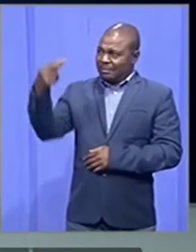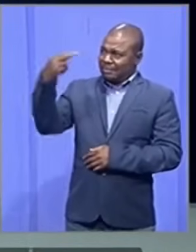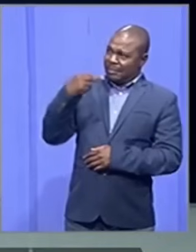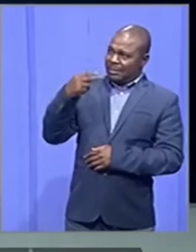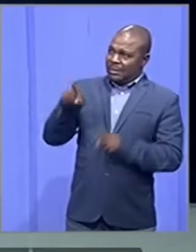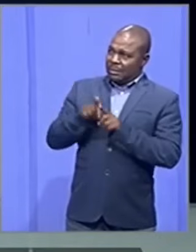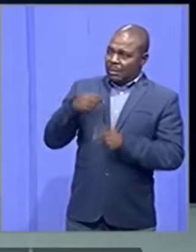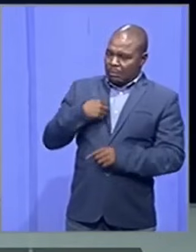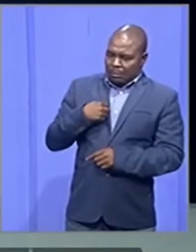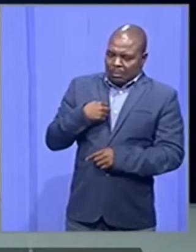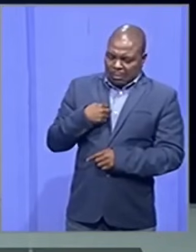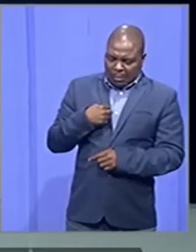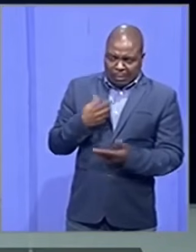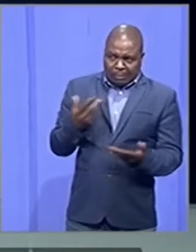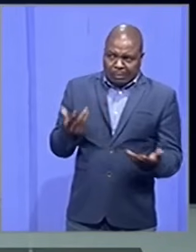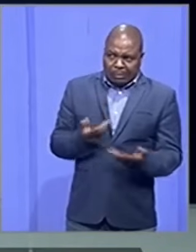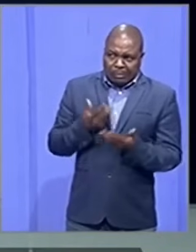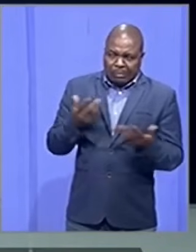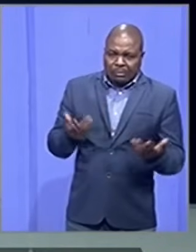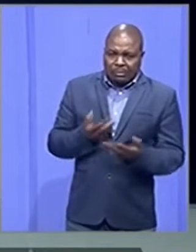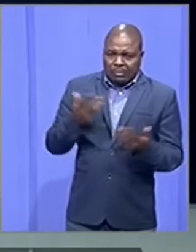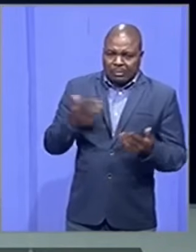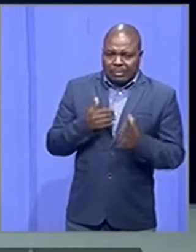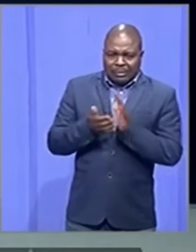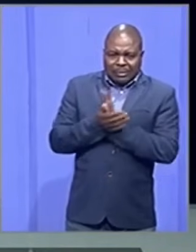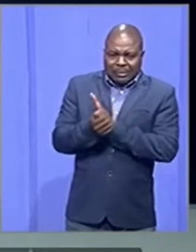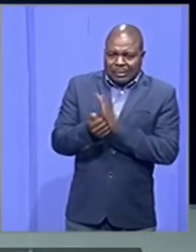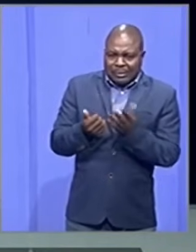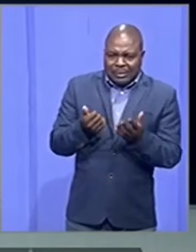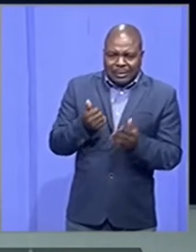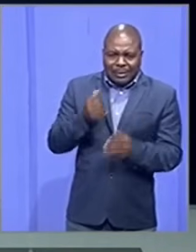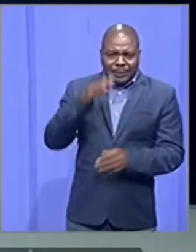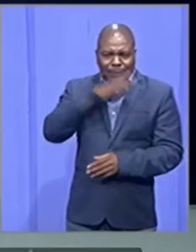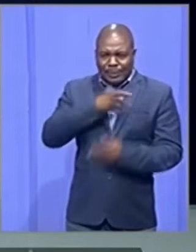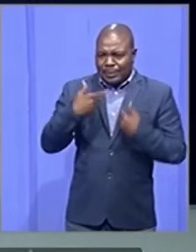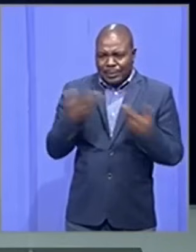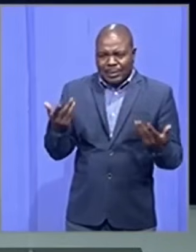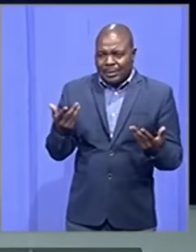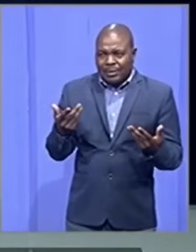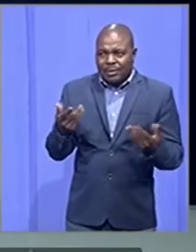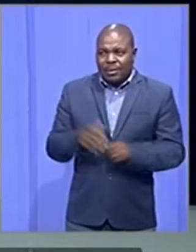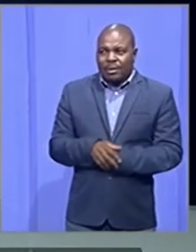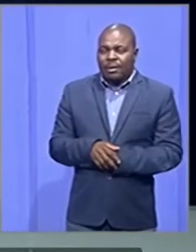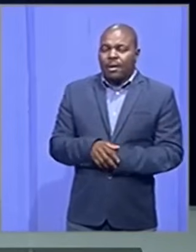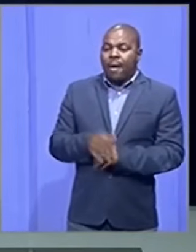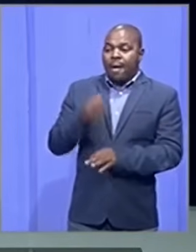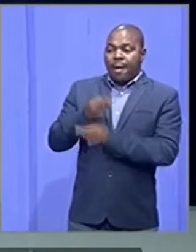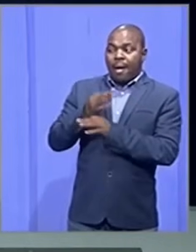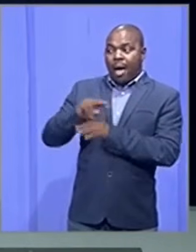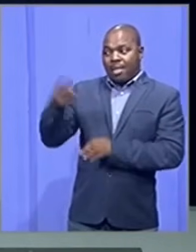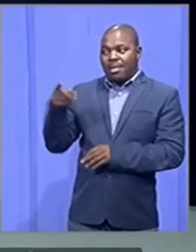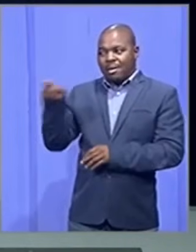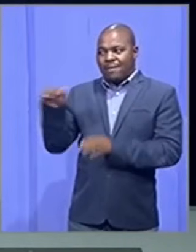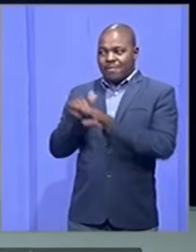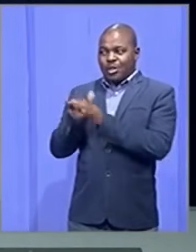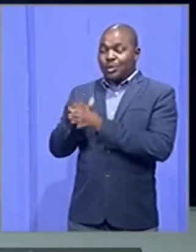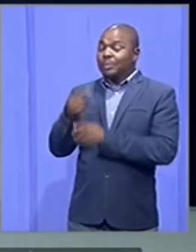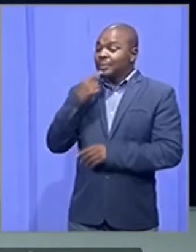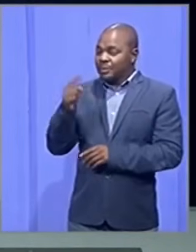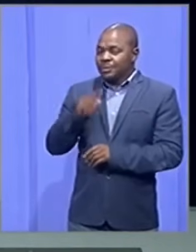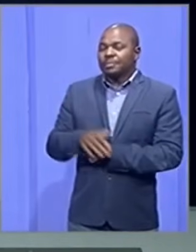bile kitso etsa le nna hore boiphihlelo ha boyo ke ratile ntate mong hana bua monana a tjho